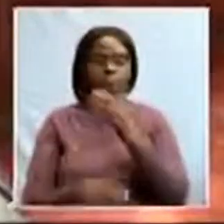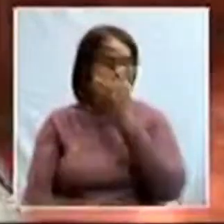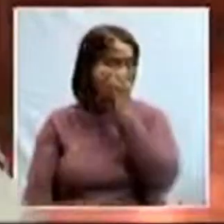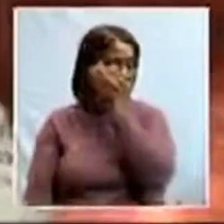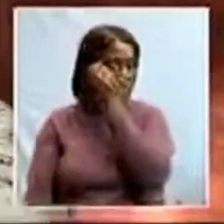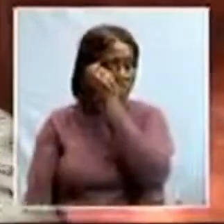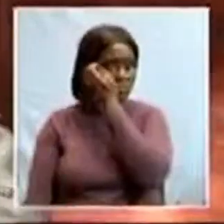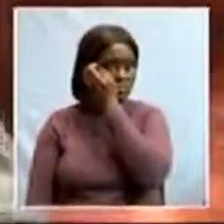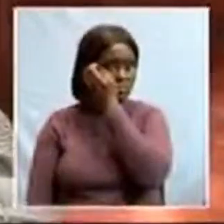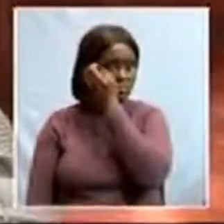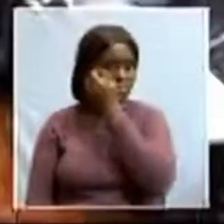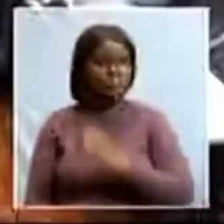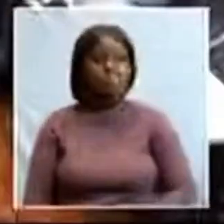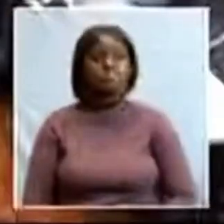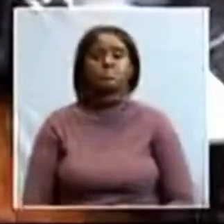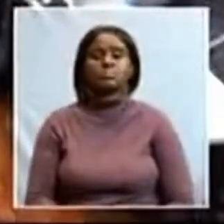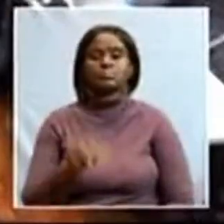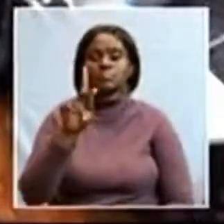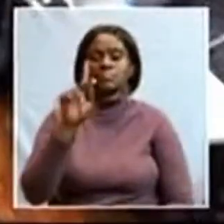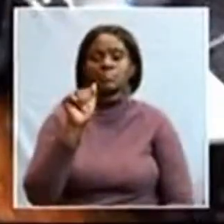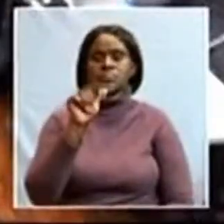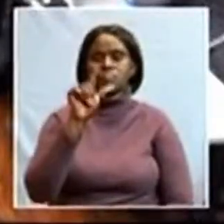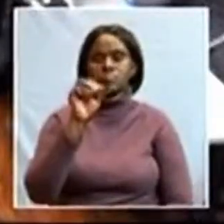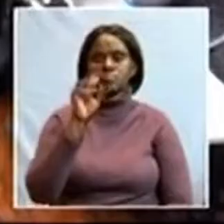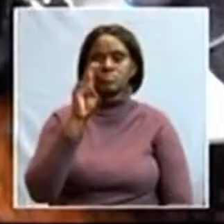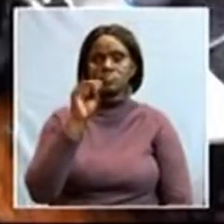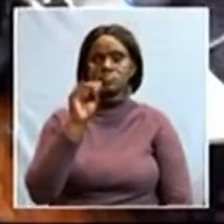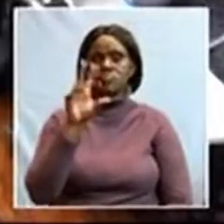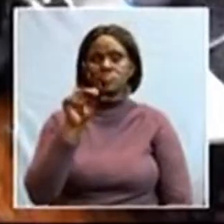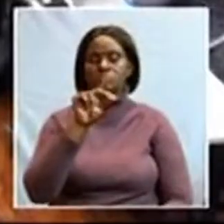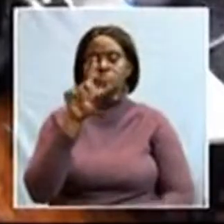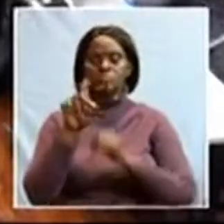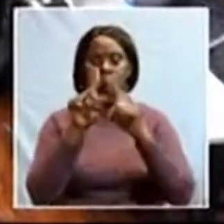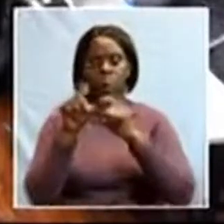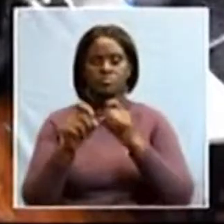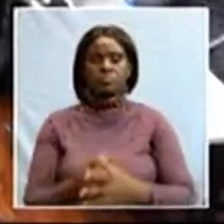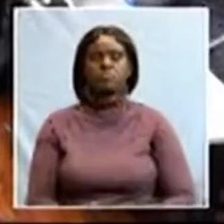Thank you. Honorable Kalobo. No question.